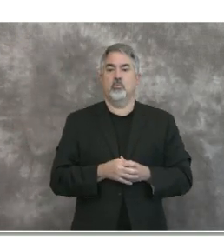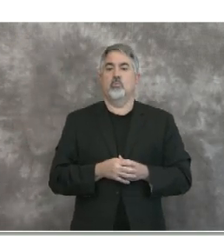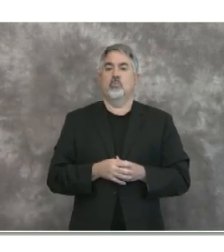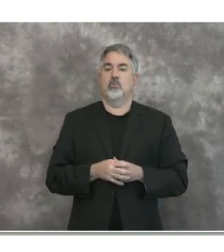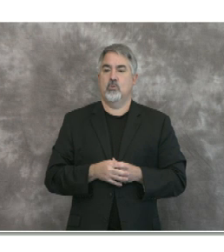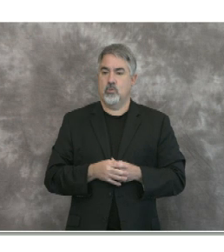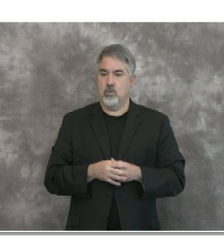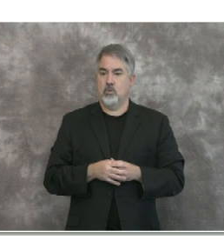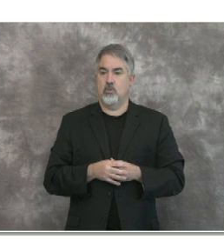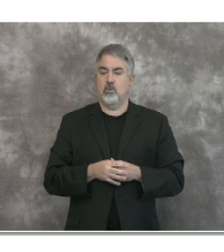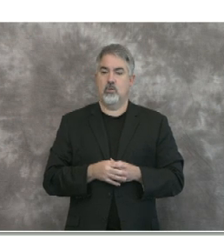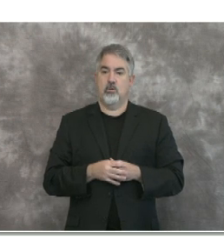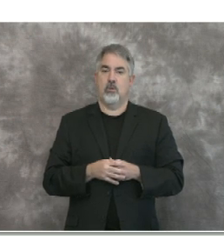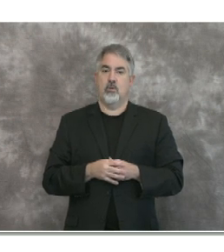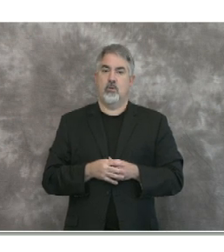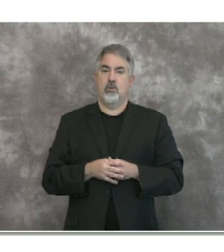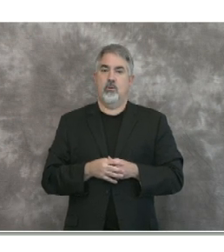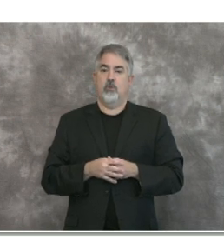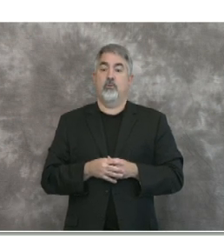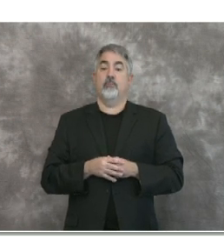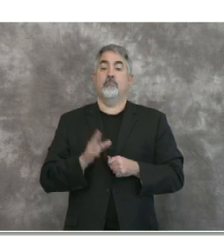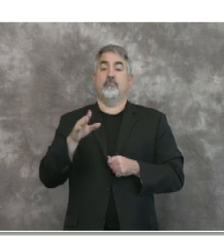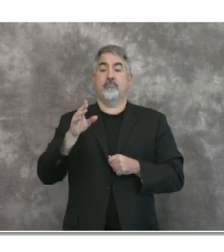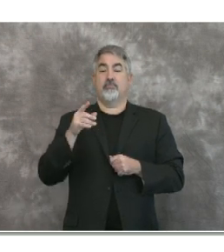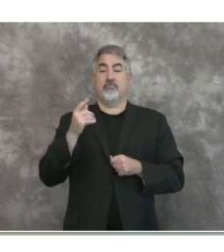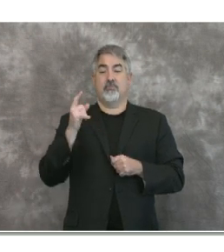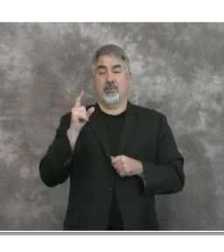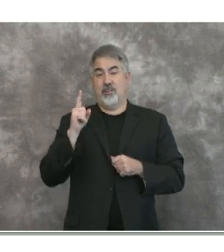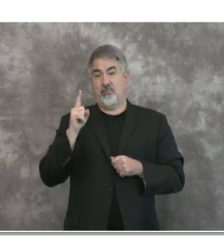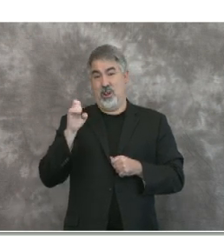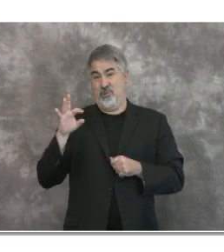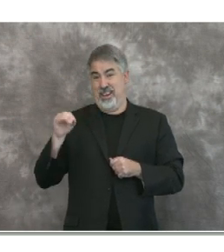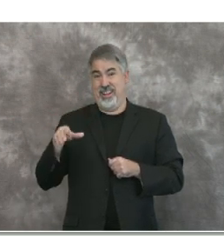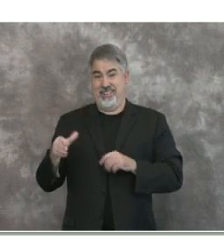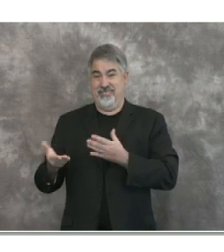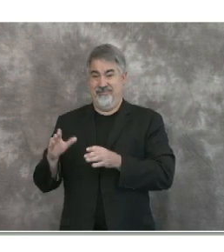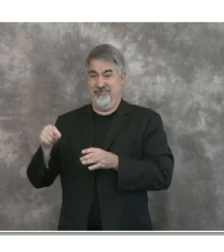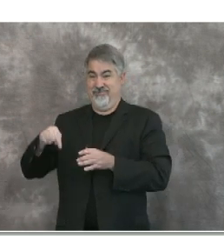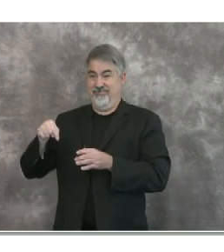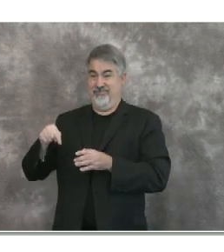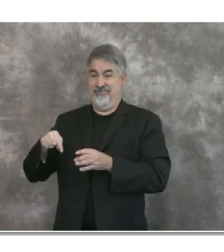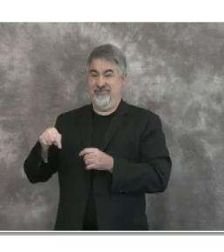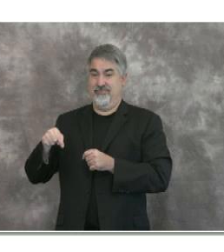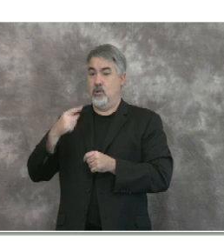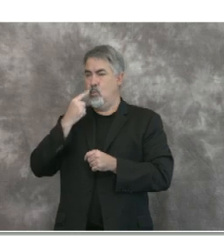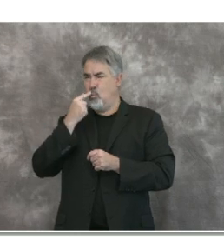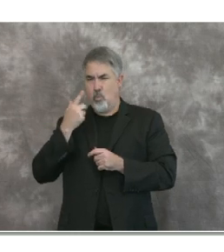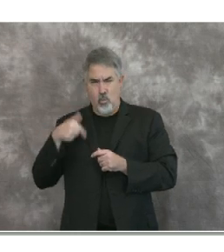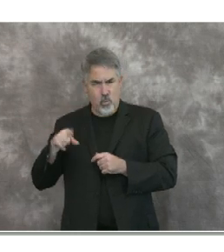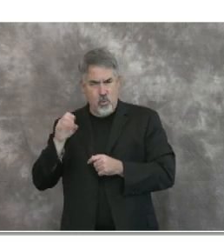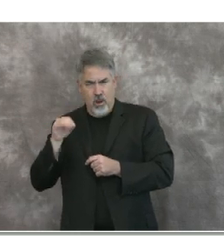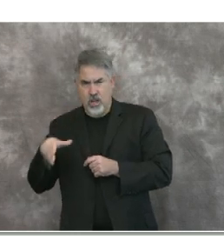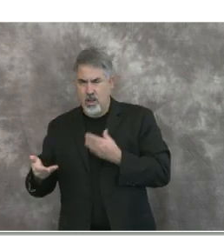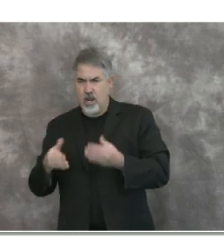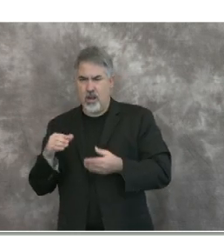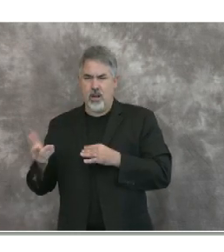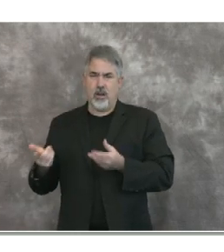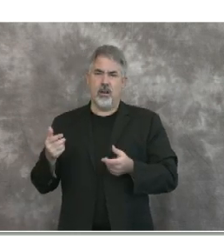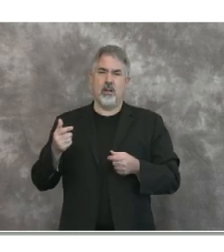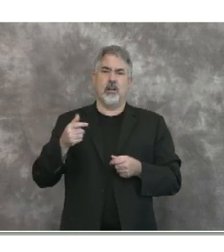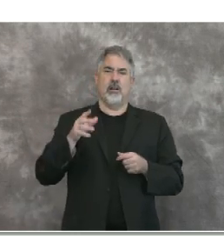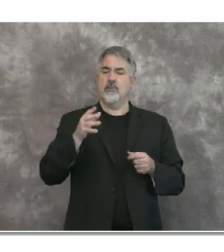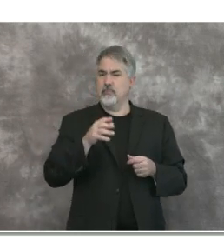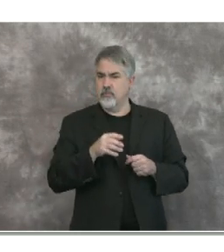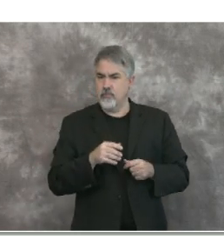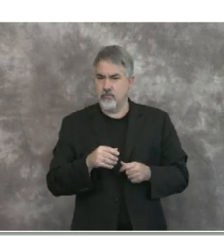ICU. For the 190 deaths, these represent approximately 4% of the total number of